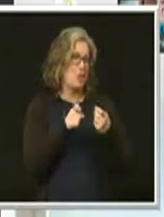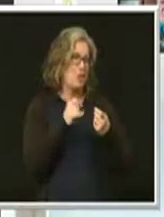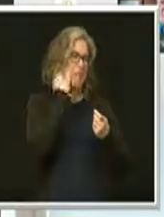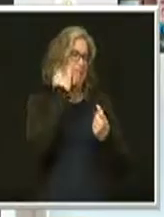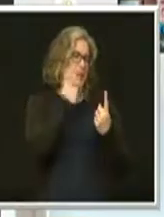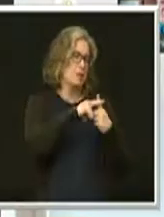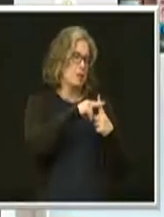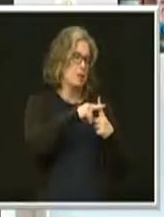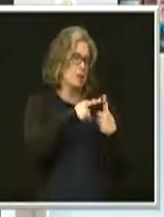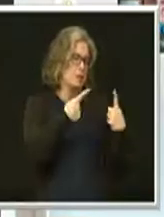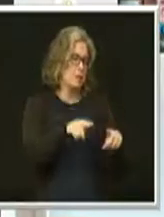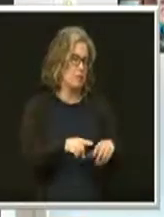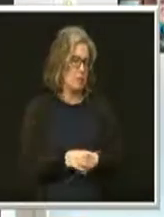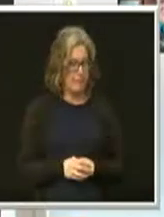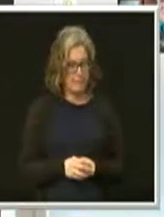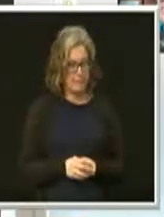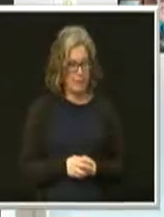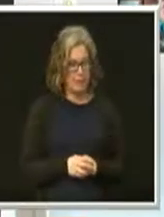cases.